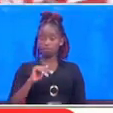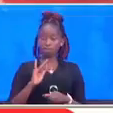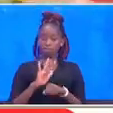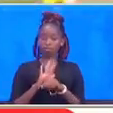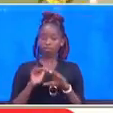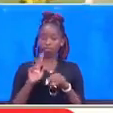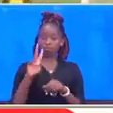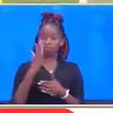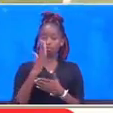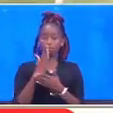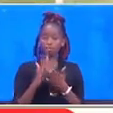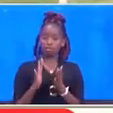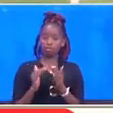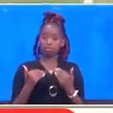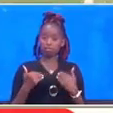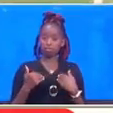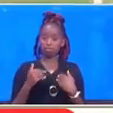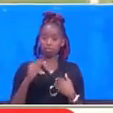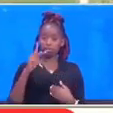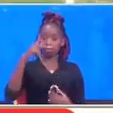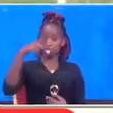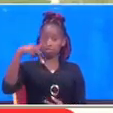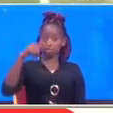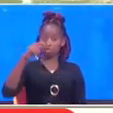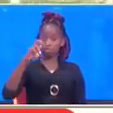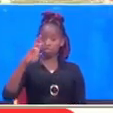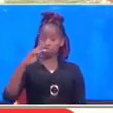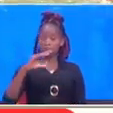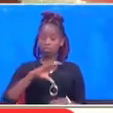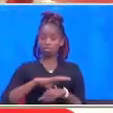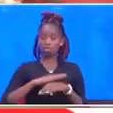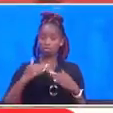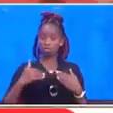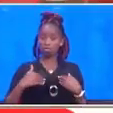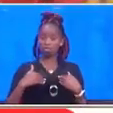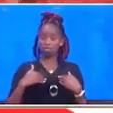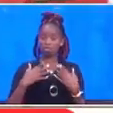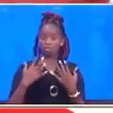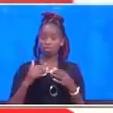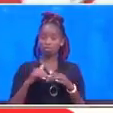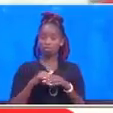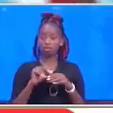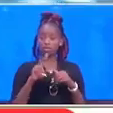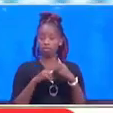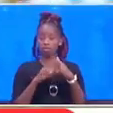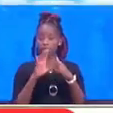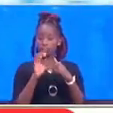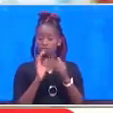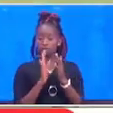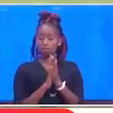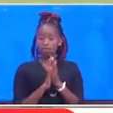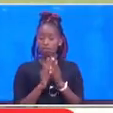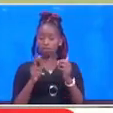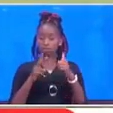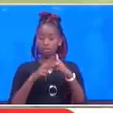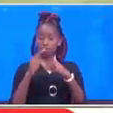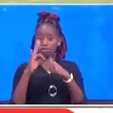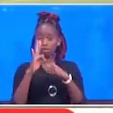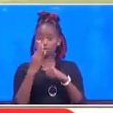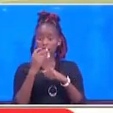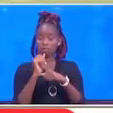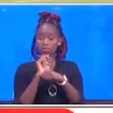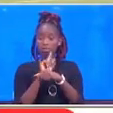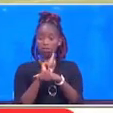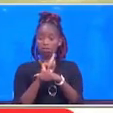with a brilliant header. Peter Thiong'o then scored a brace for Posta Rangers in the 70th and 73rd minute, while substitute